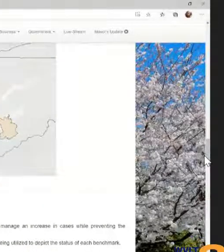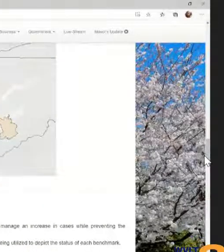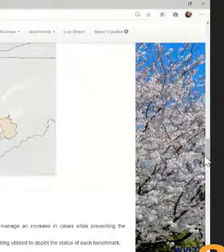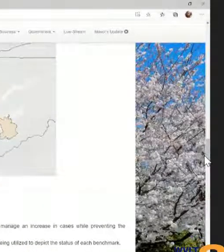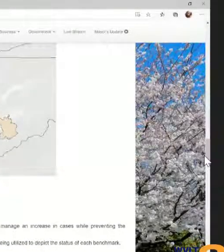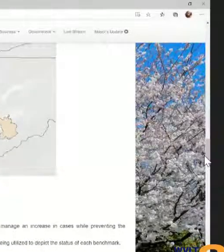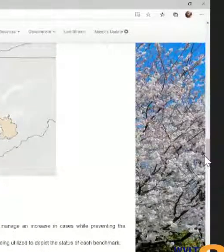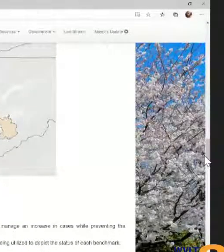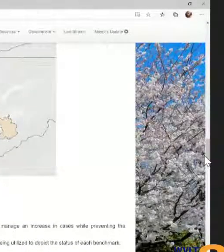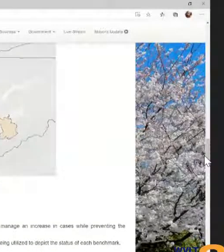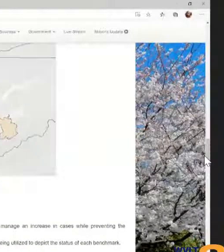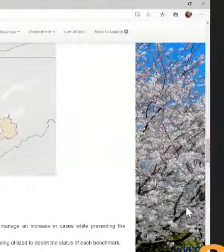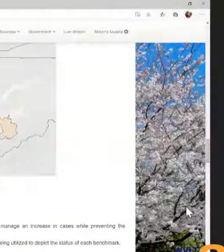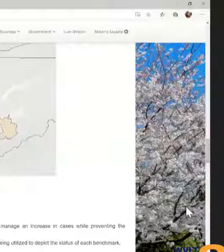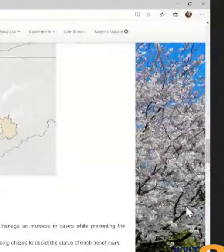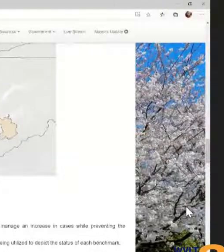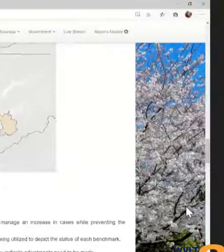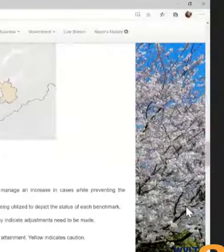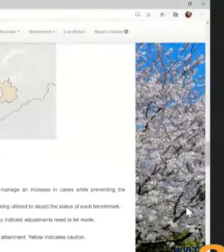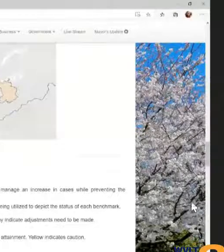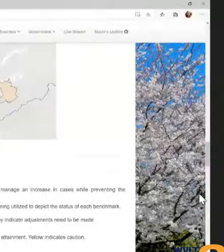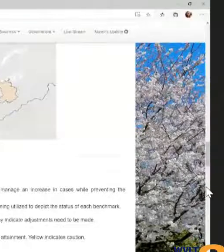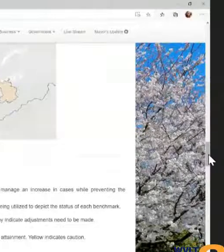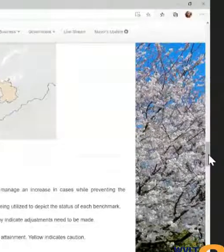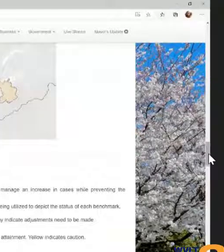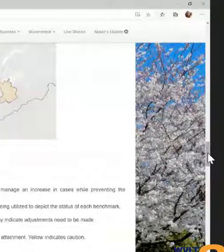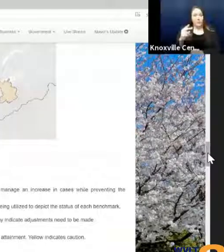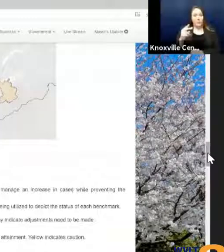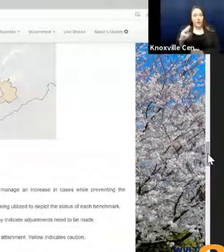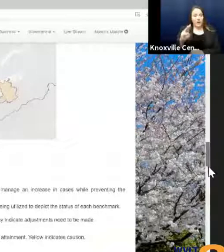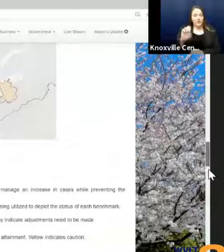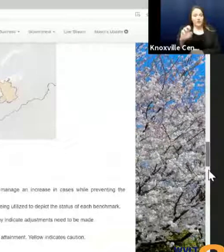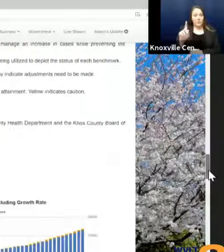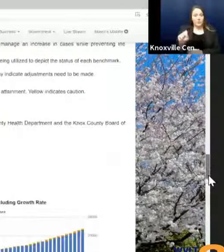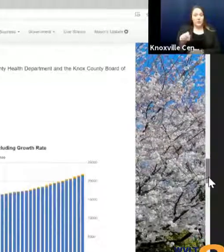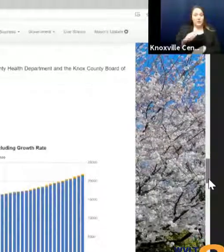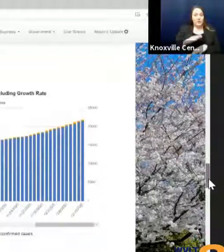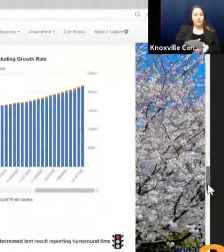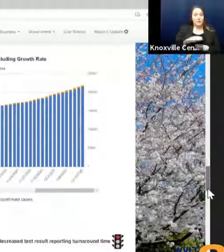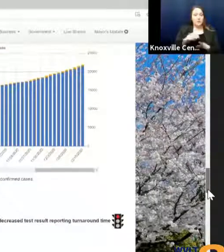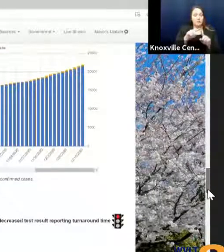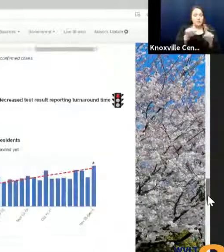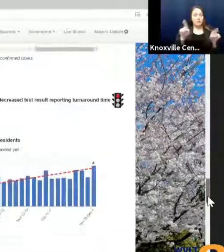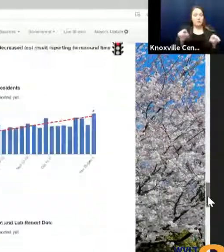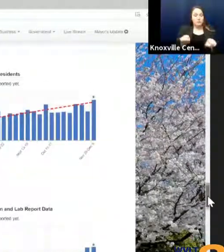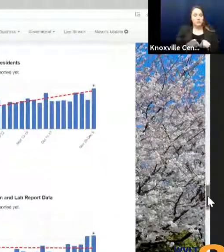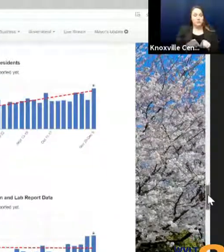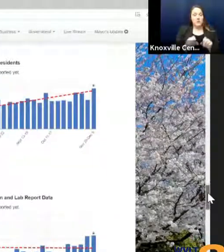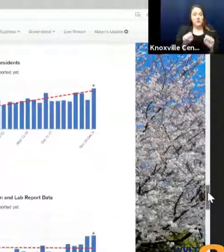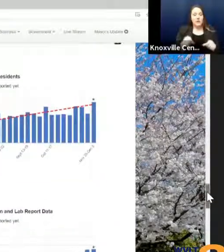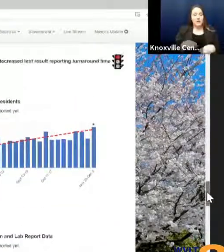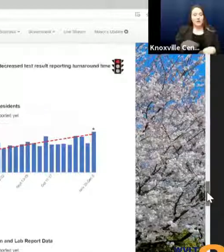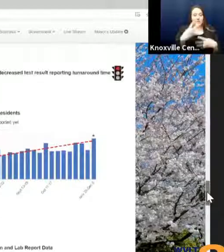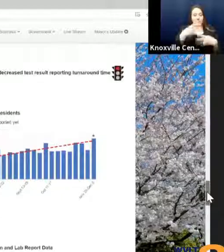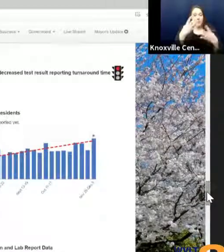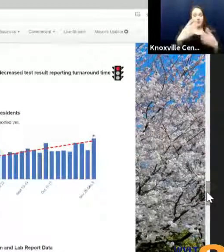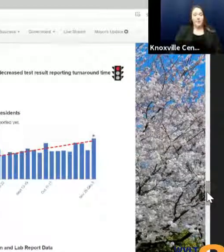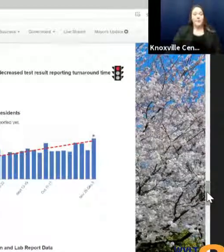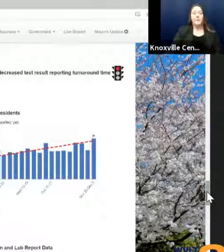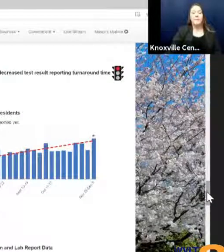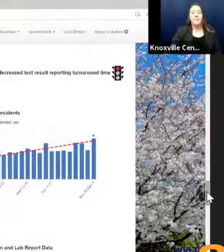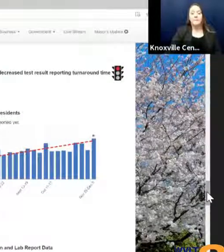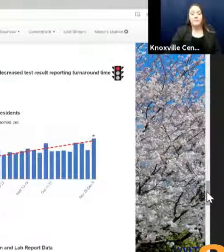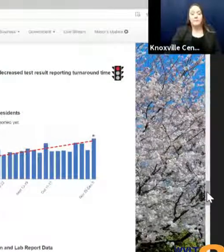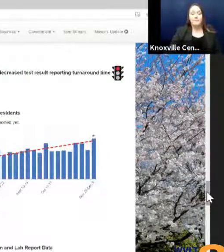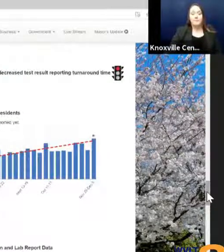All right. Now you should be able to see the benchmarks on your screen, everybody. All right, so we're gonna scroll down. We did the first one, it's red. Our